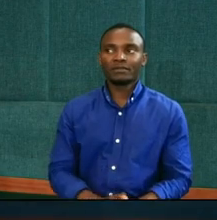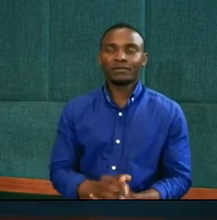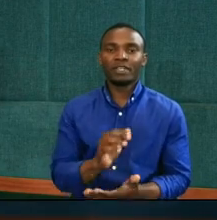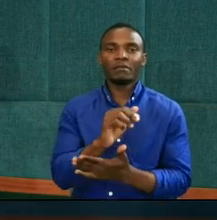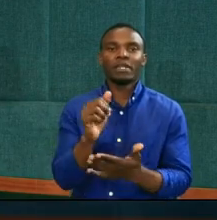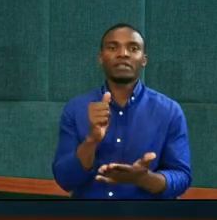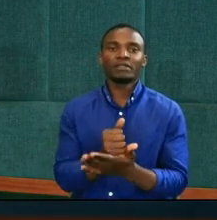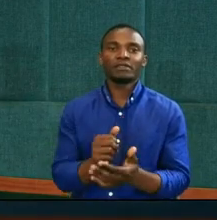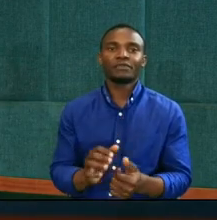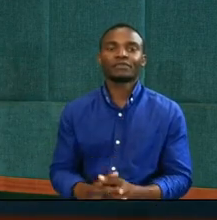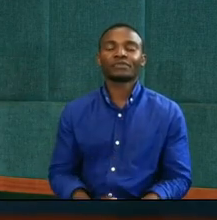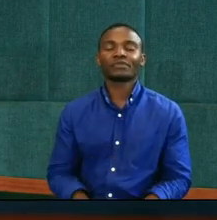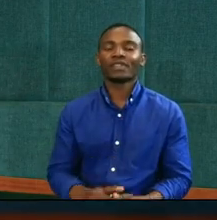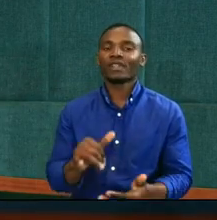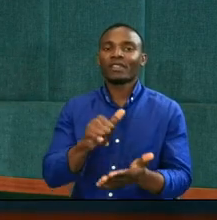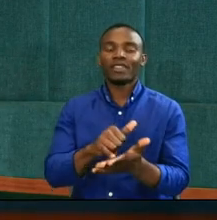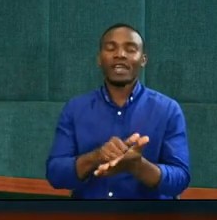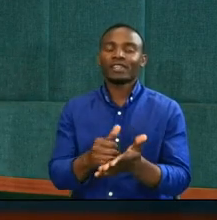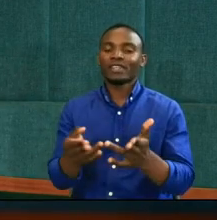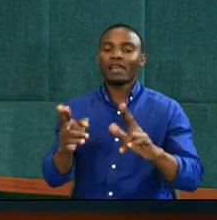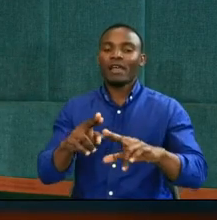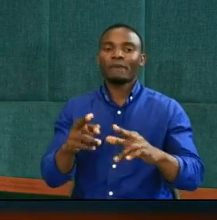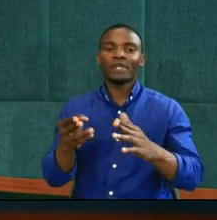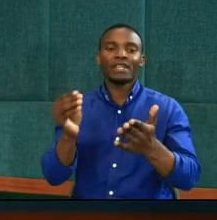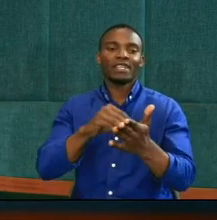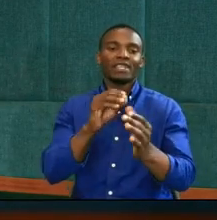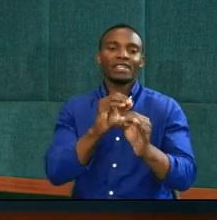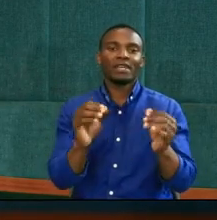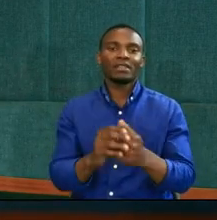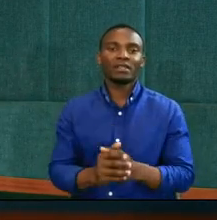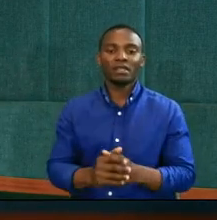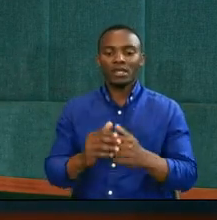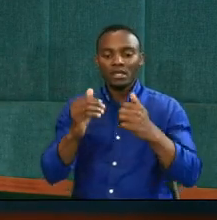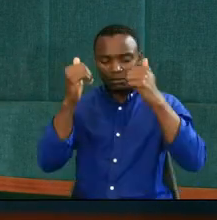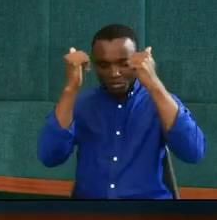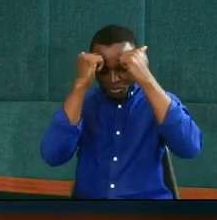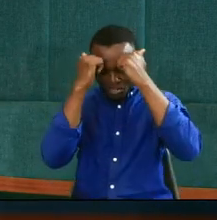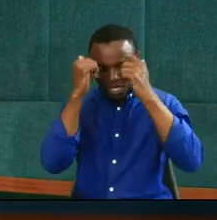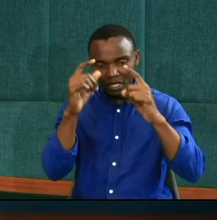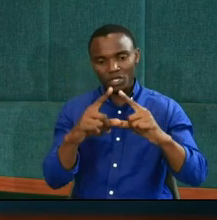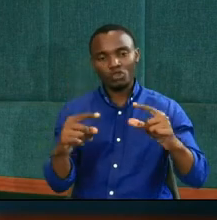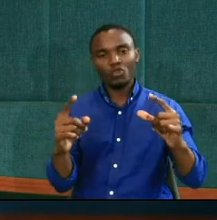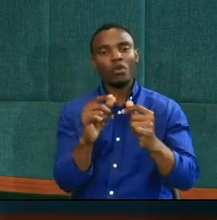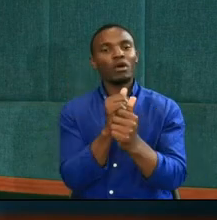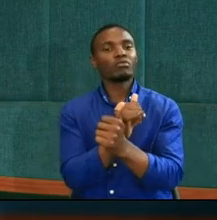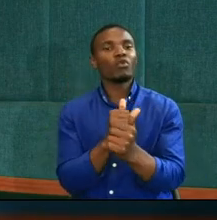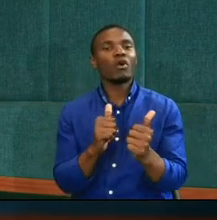Amen? That must not happen again. Study the word diligently.